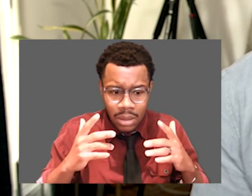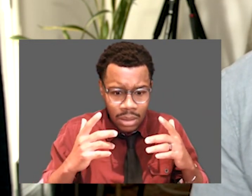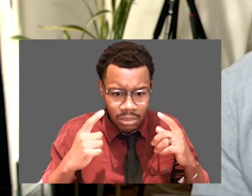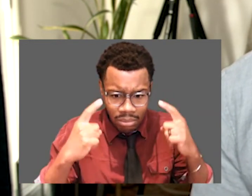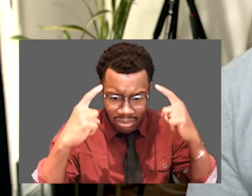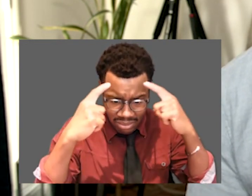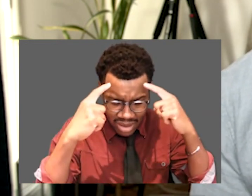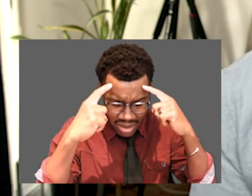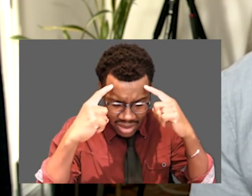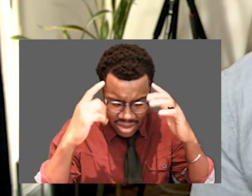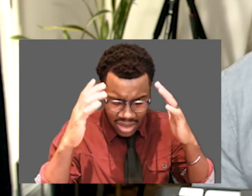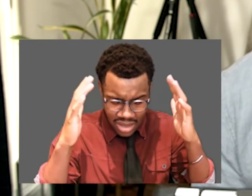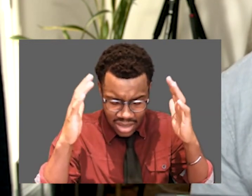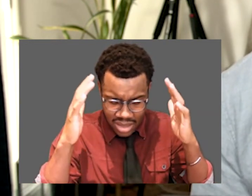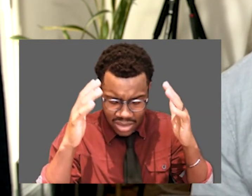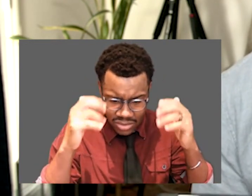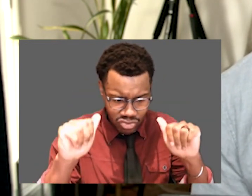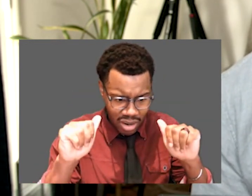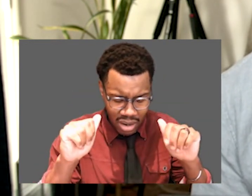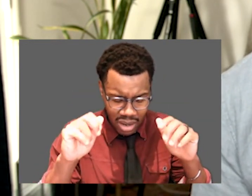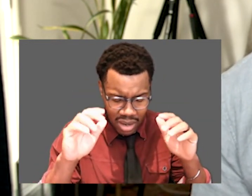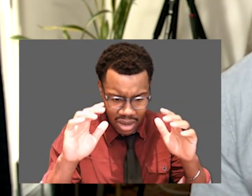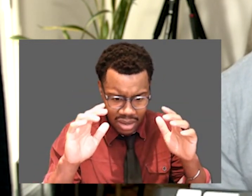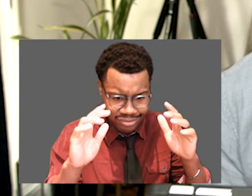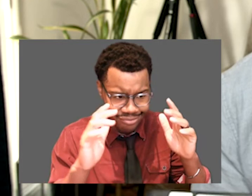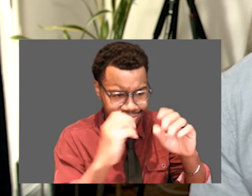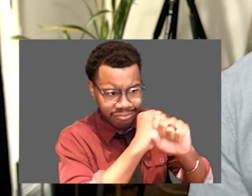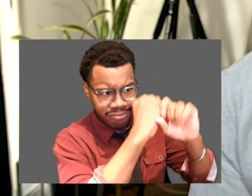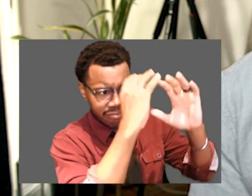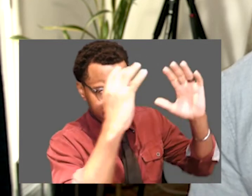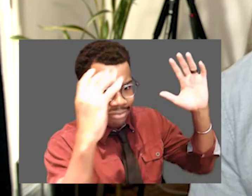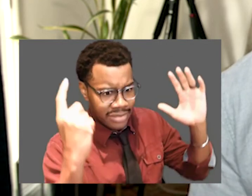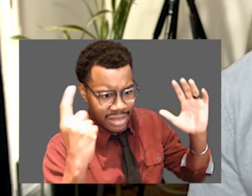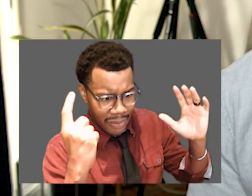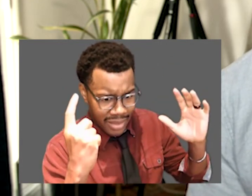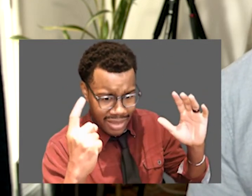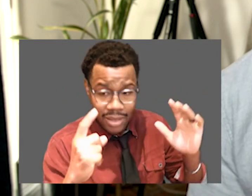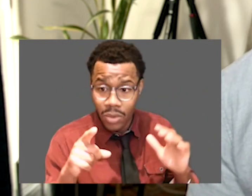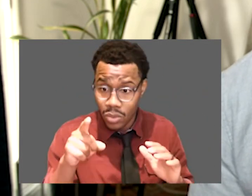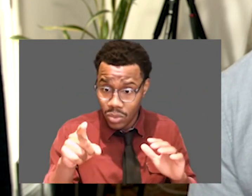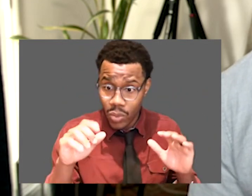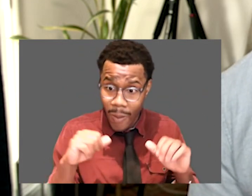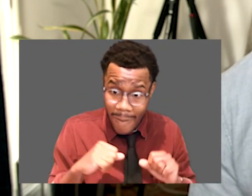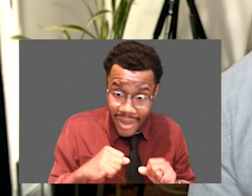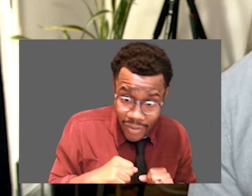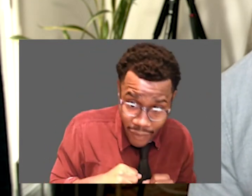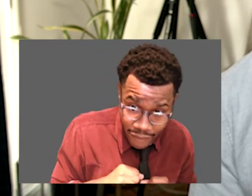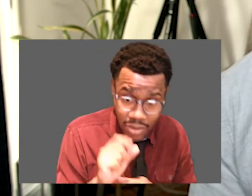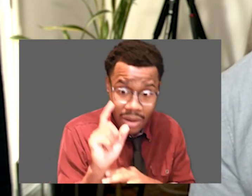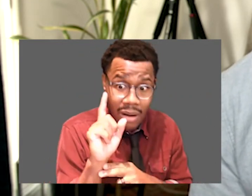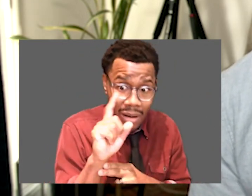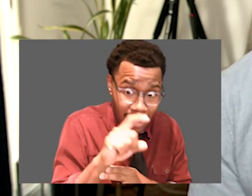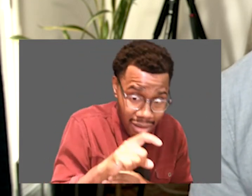place. You are bent over and vulnerable for just a few seconds, but you feel an eternity older.